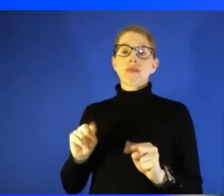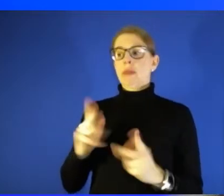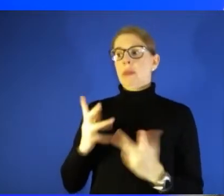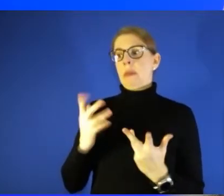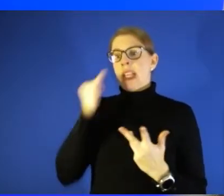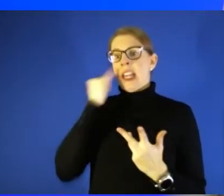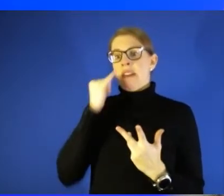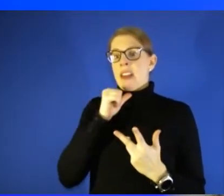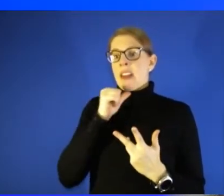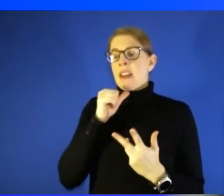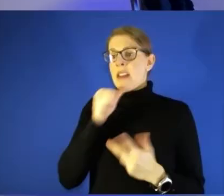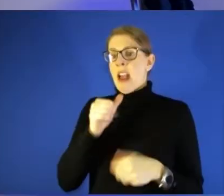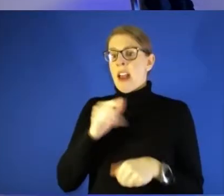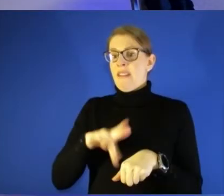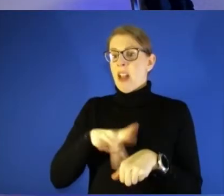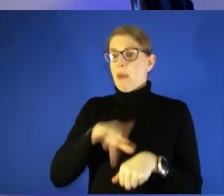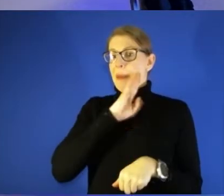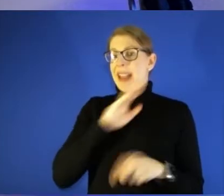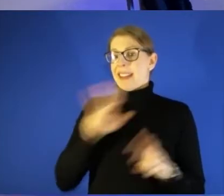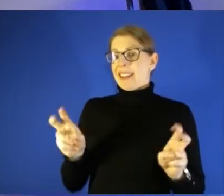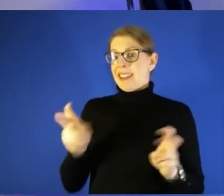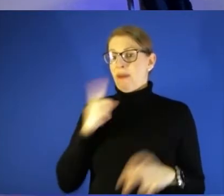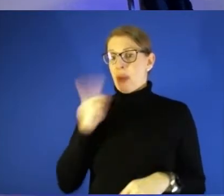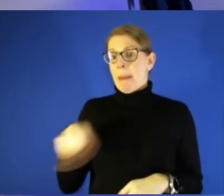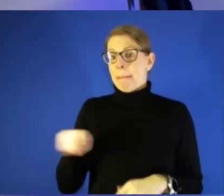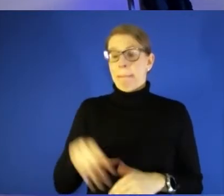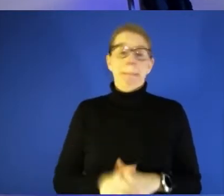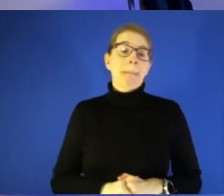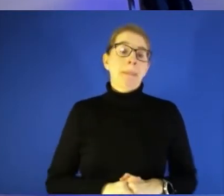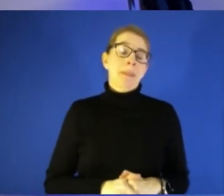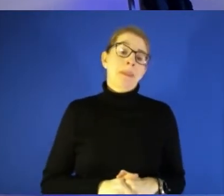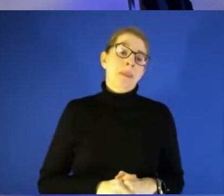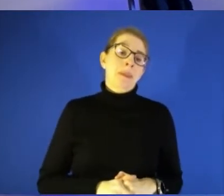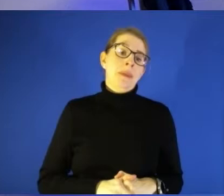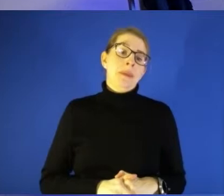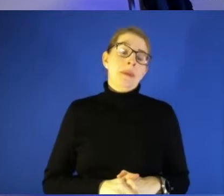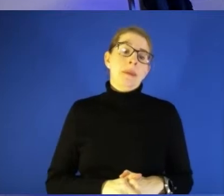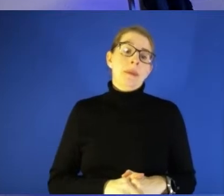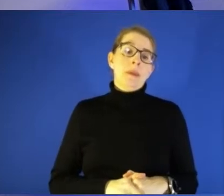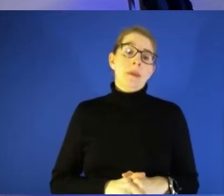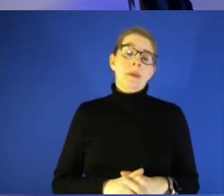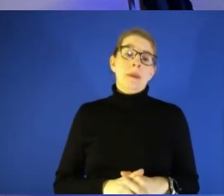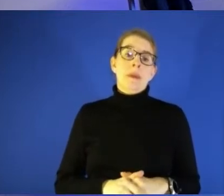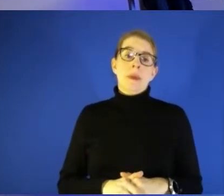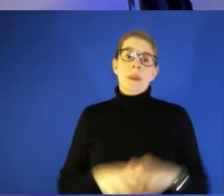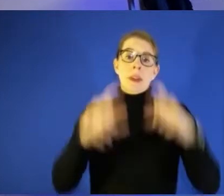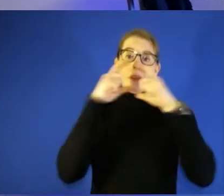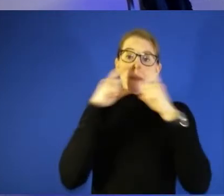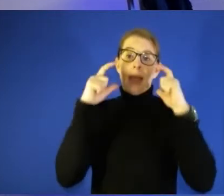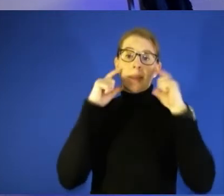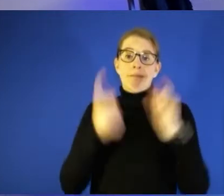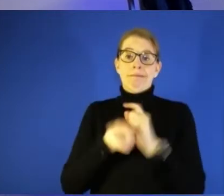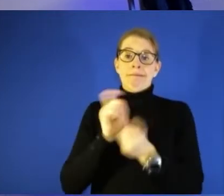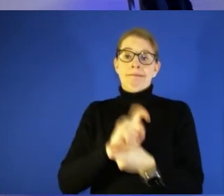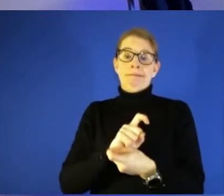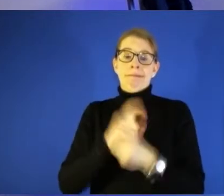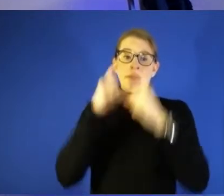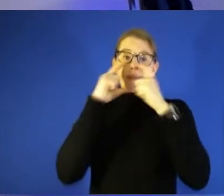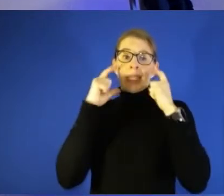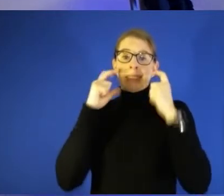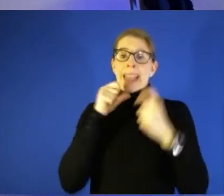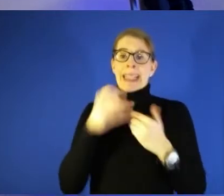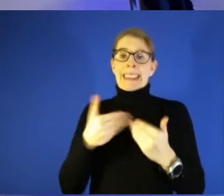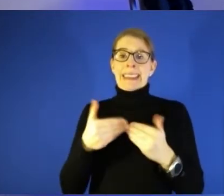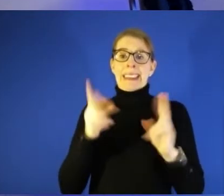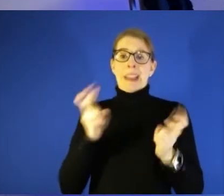necessarily available spots, so to speak. I said maybe we turn to an easier topic, masking, but doesn't seem so easy and today. Before we jump into